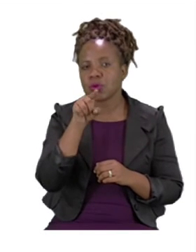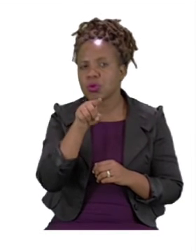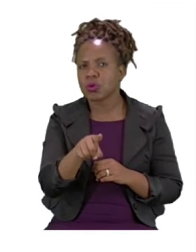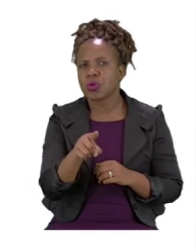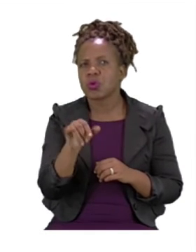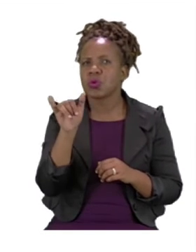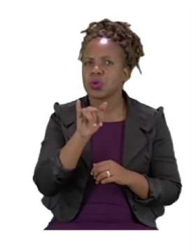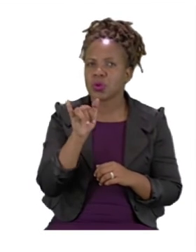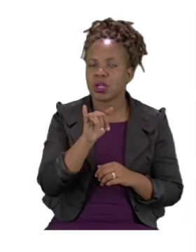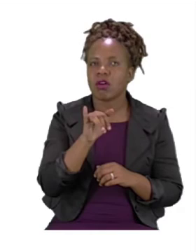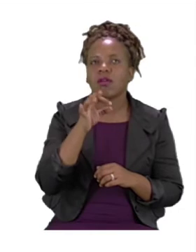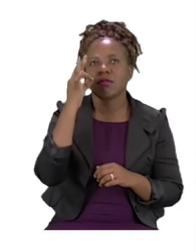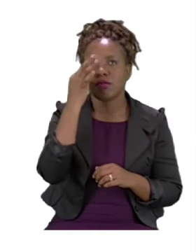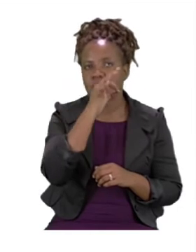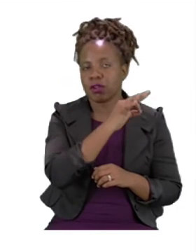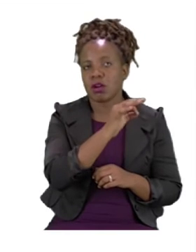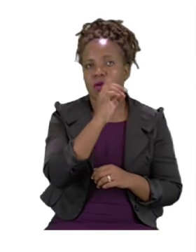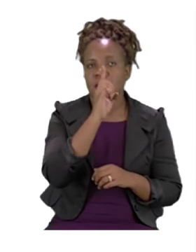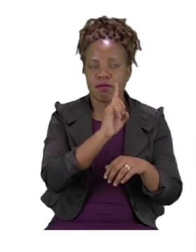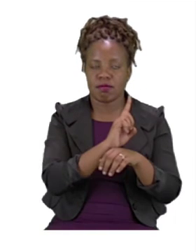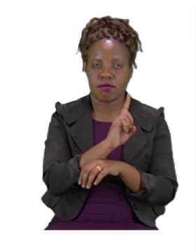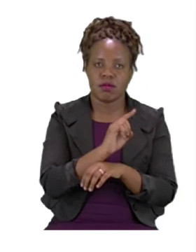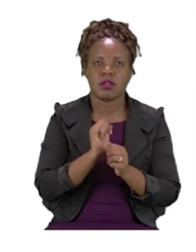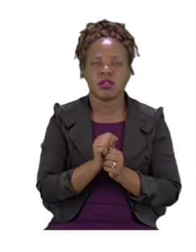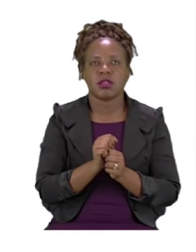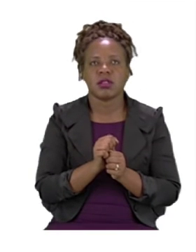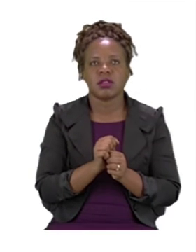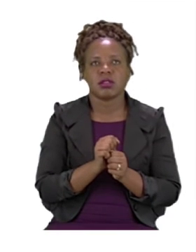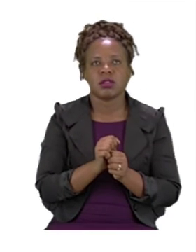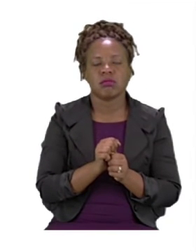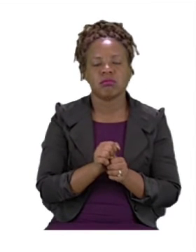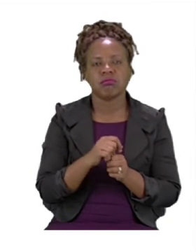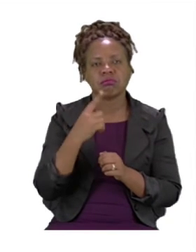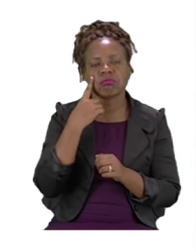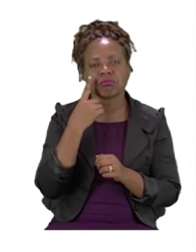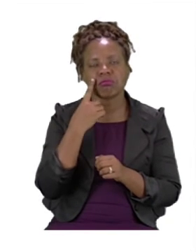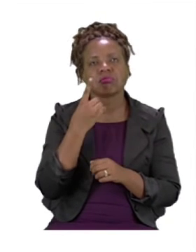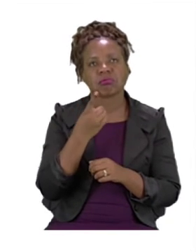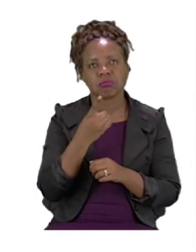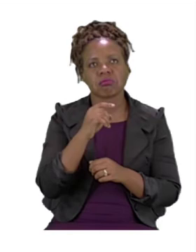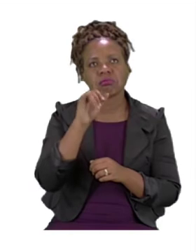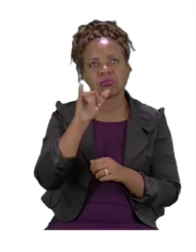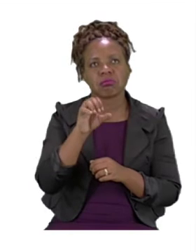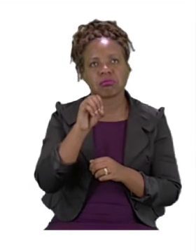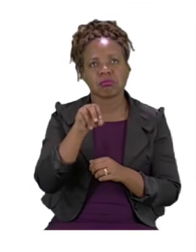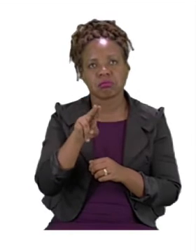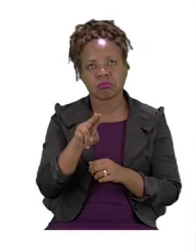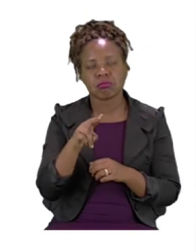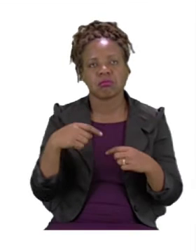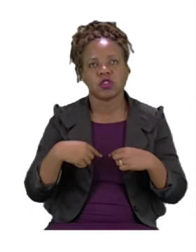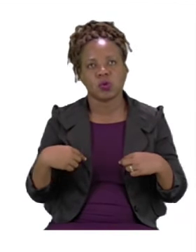you is. And remember, we said if you see the word you, we,